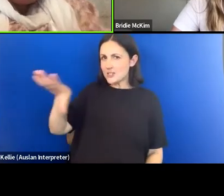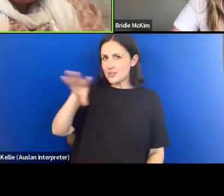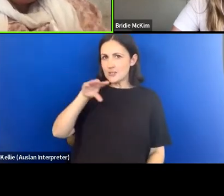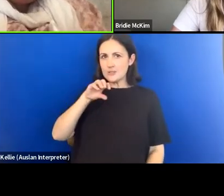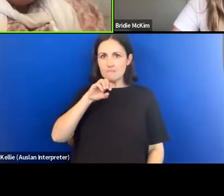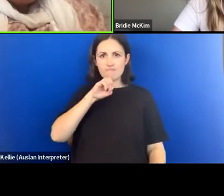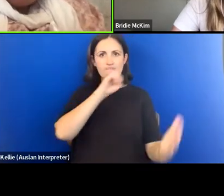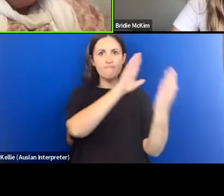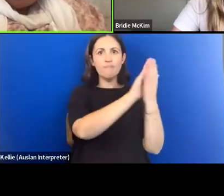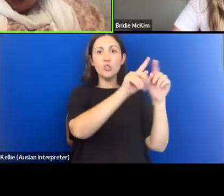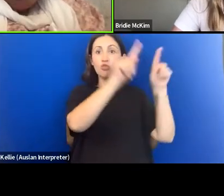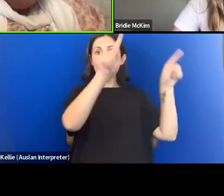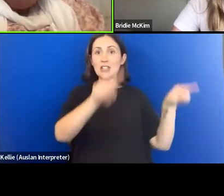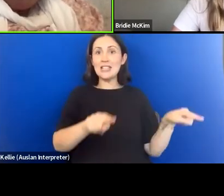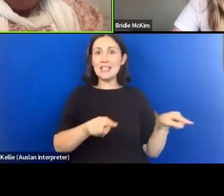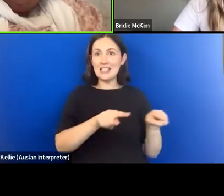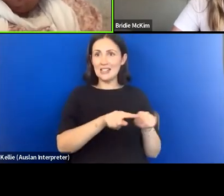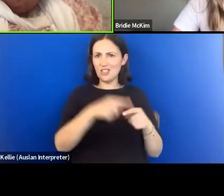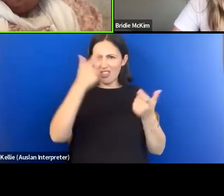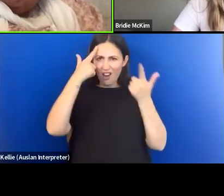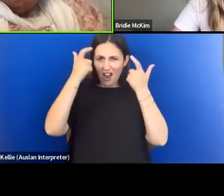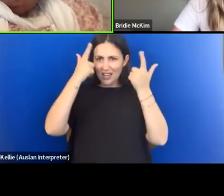screen. I think